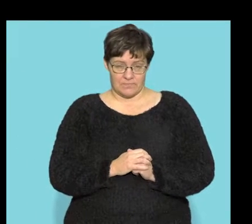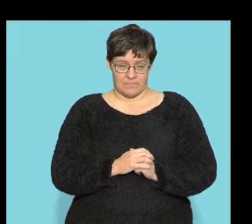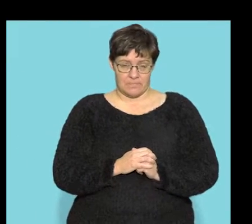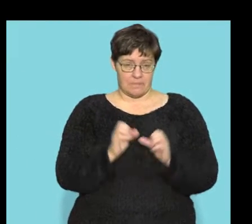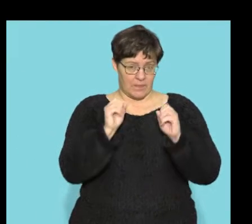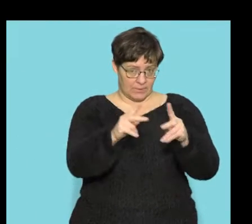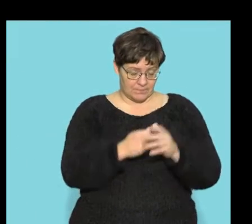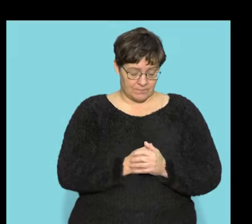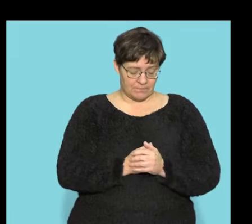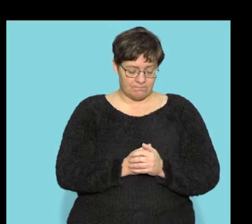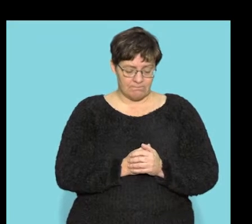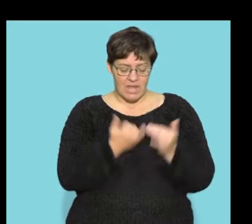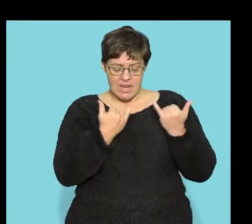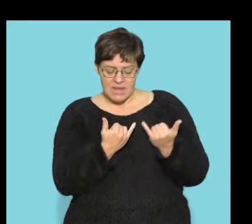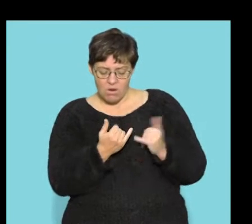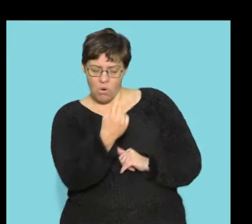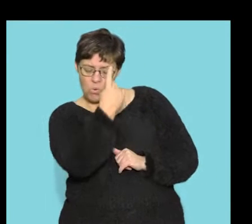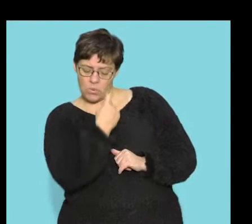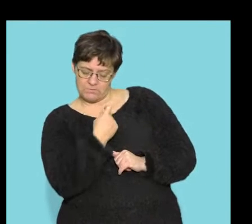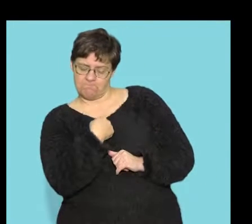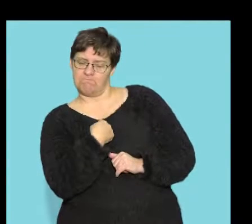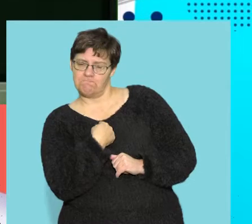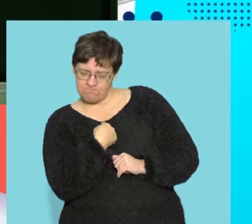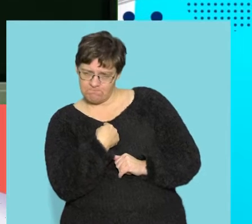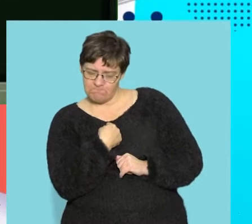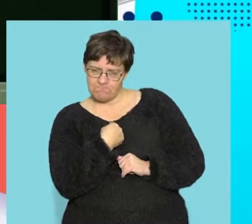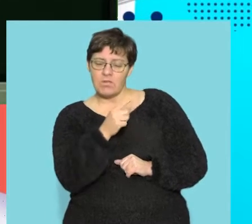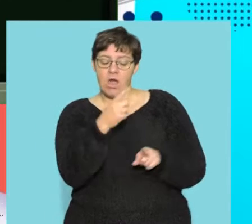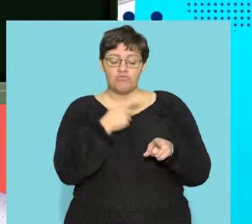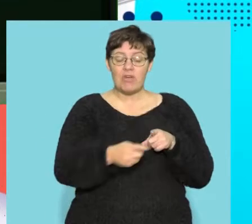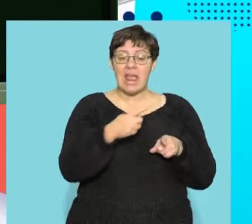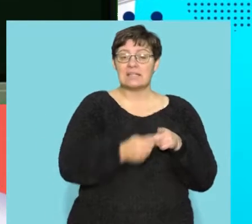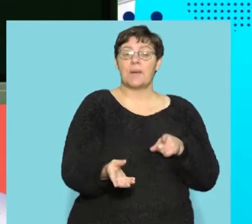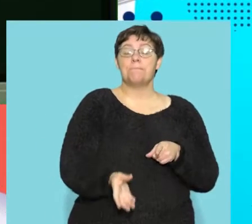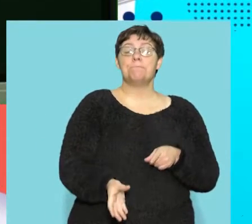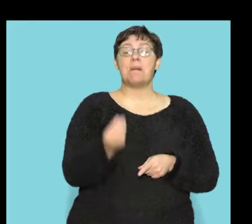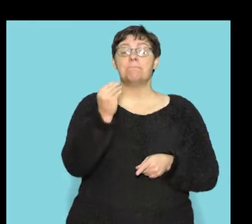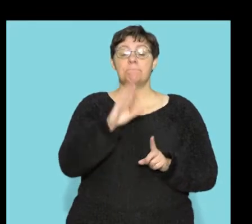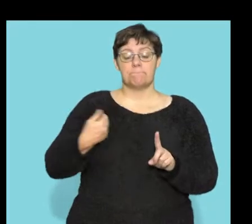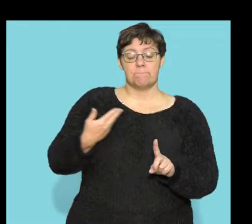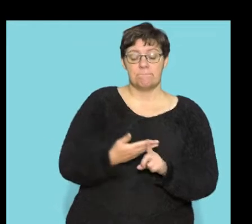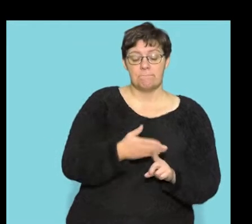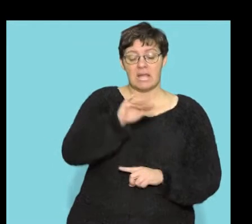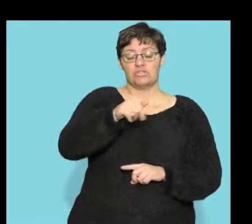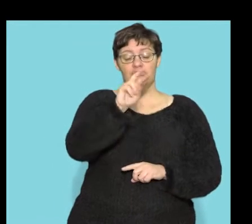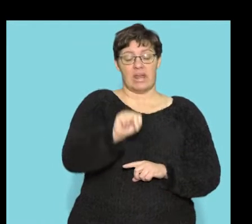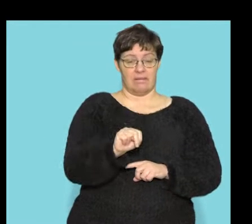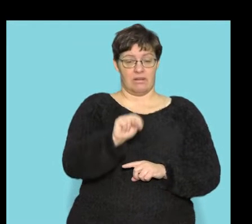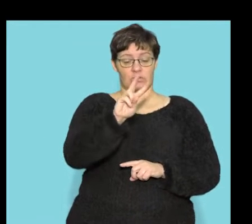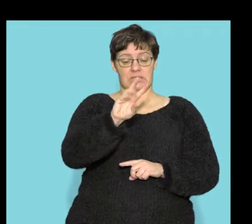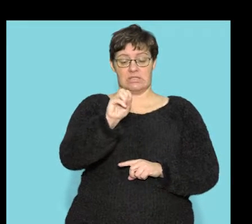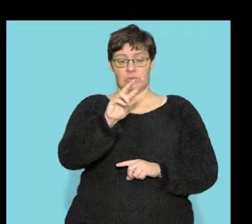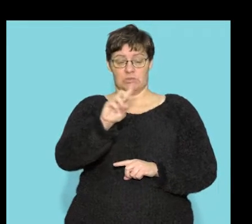126,224. Okay? The question now tells you that your rent was received up to